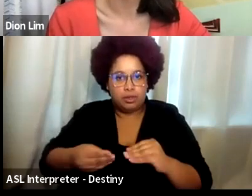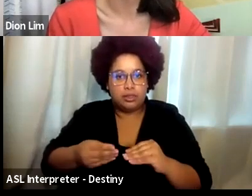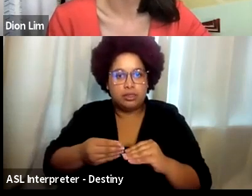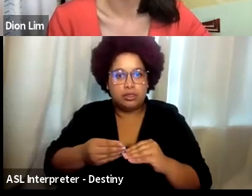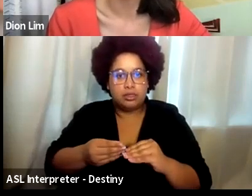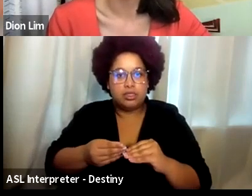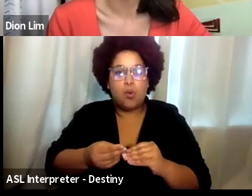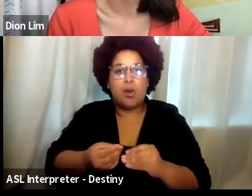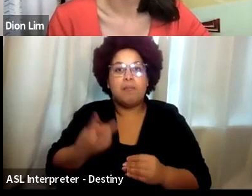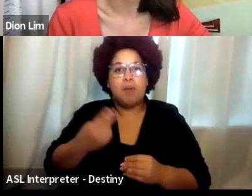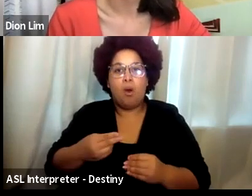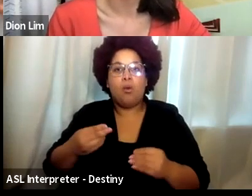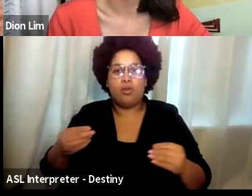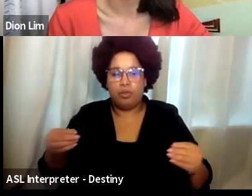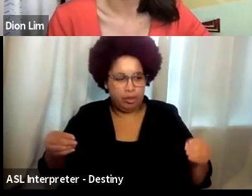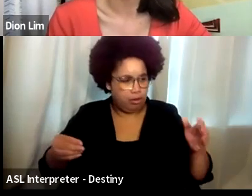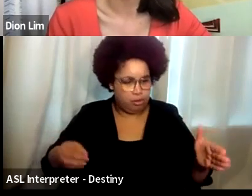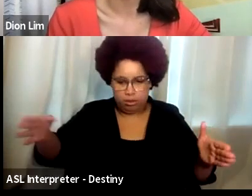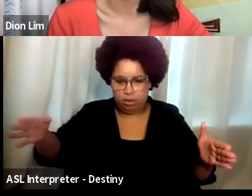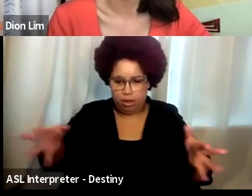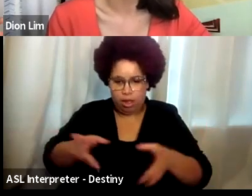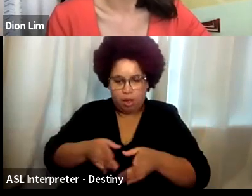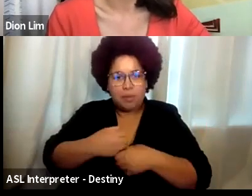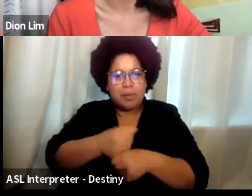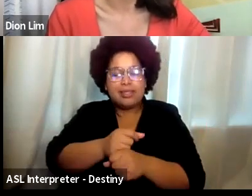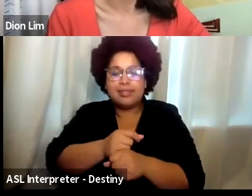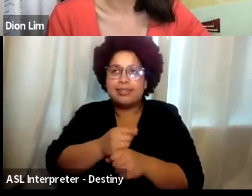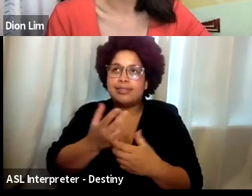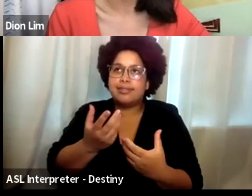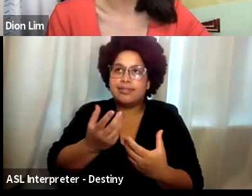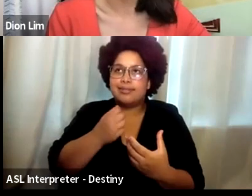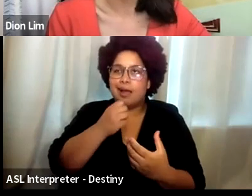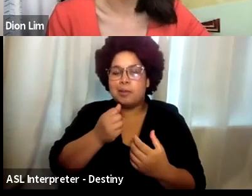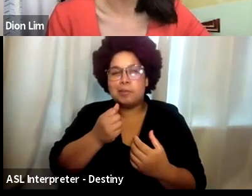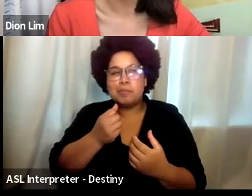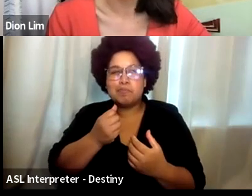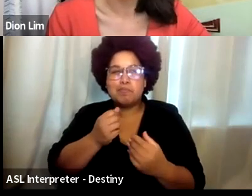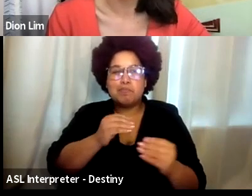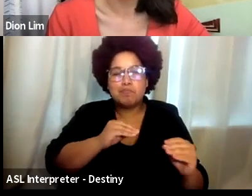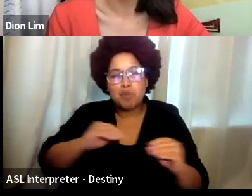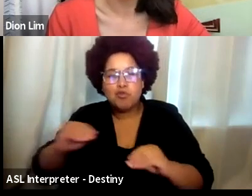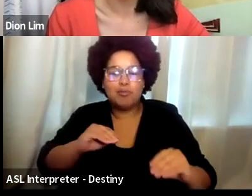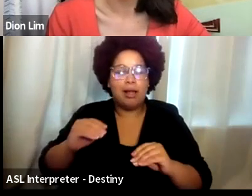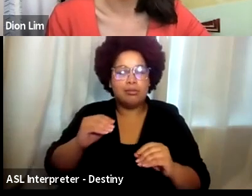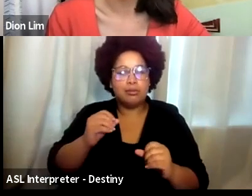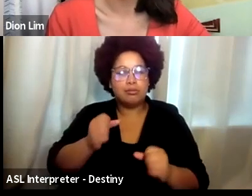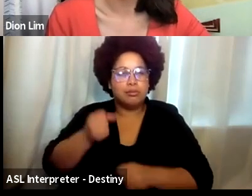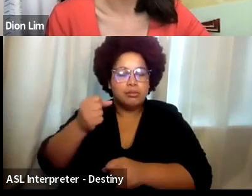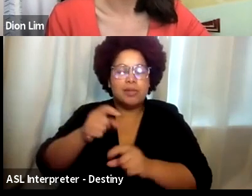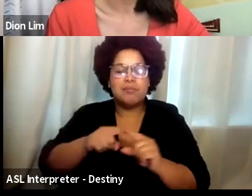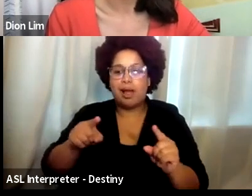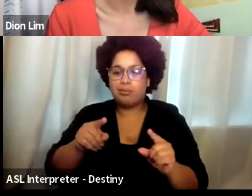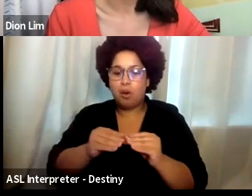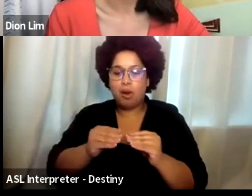both fuses come together, I feel like we're creating this, I wouldn't say movement, but this pendulum switch into our own